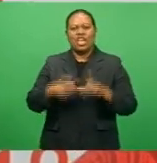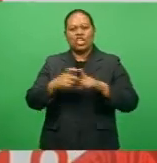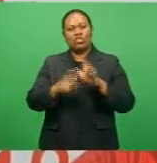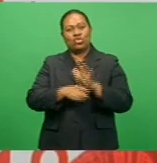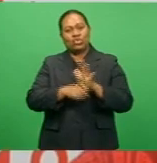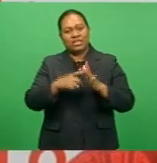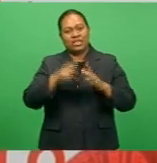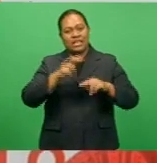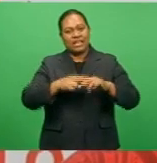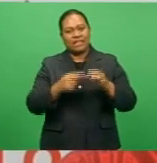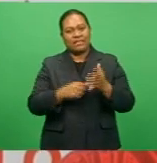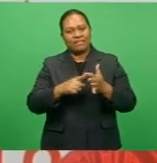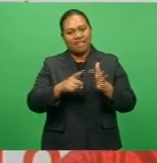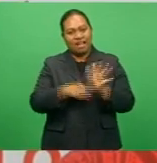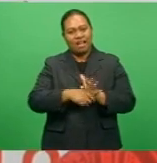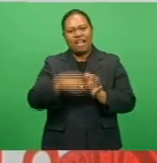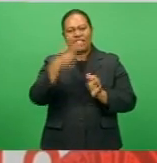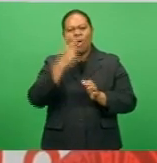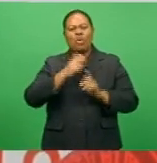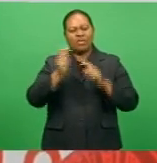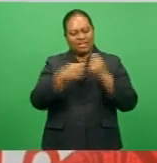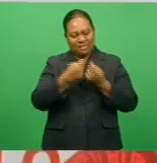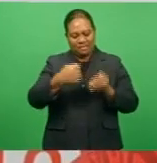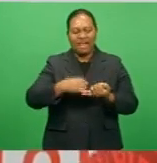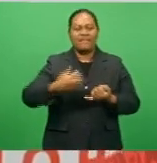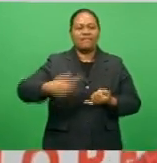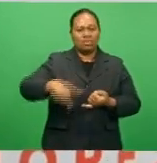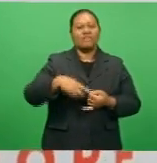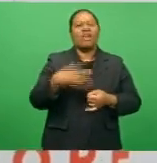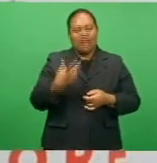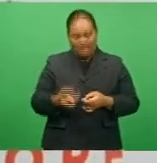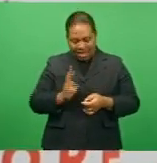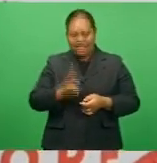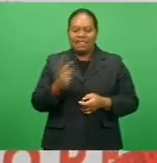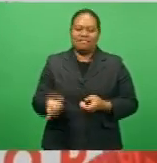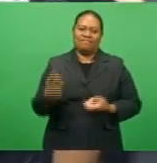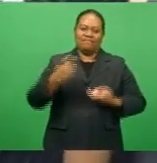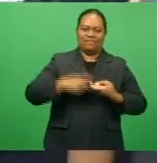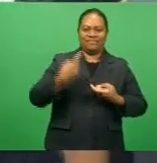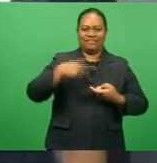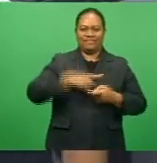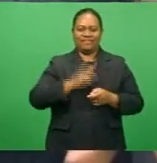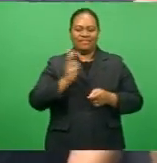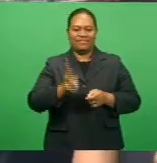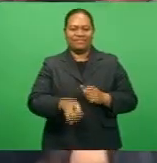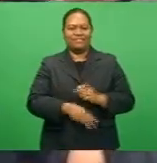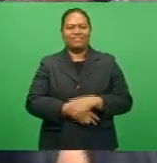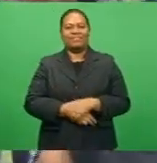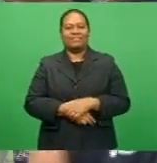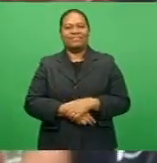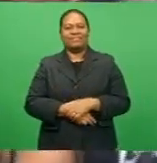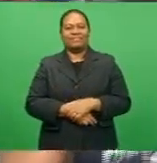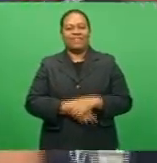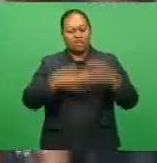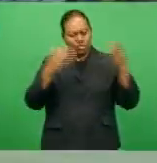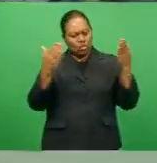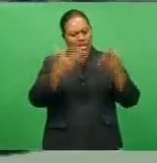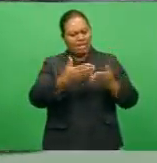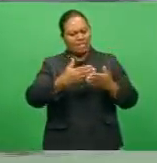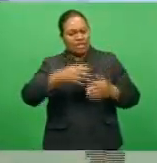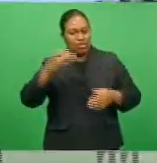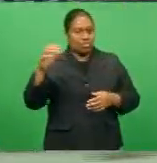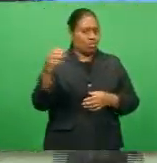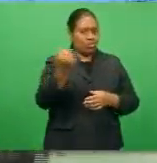old team from Suva. Now they have joined, they have come back into the competition. Aiming to defend their